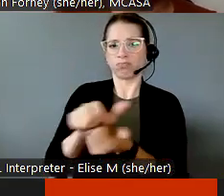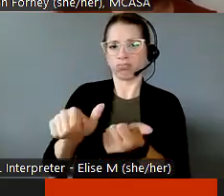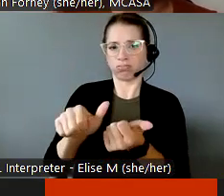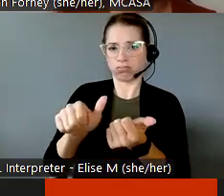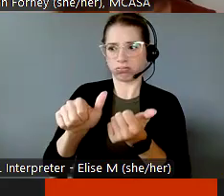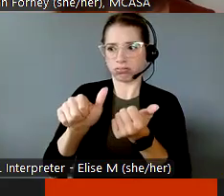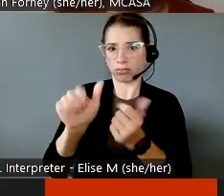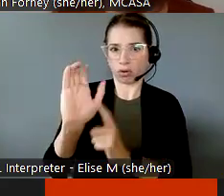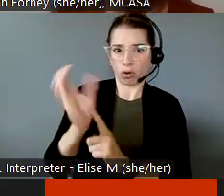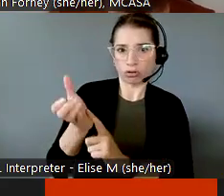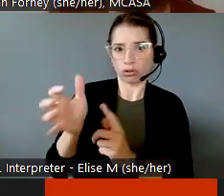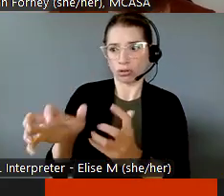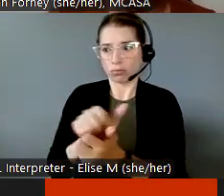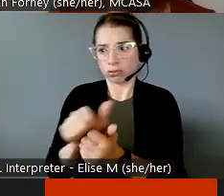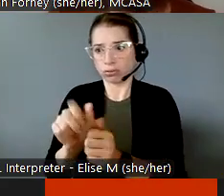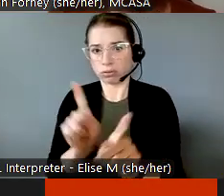culture or people.